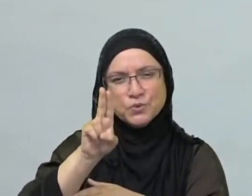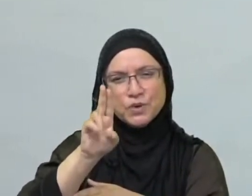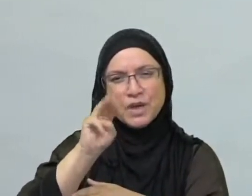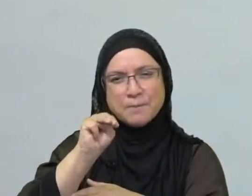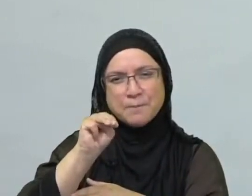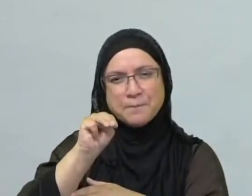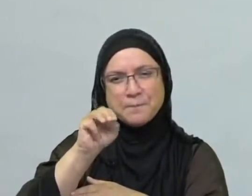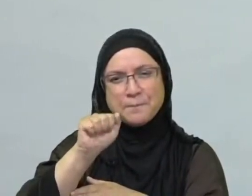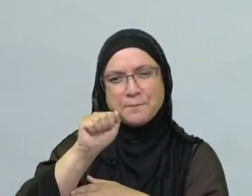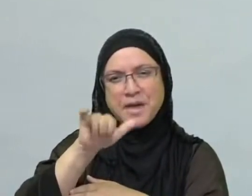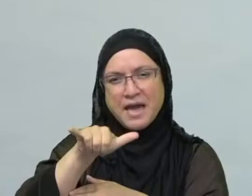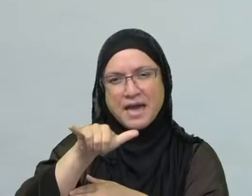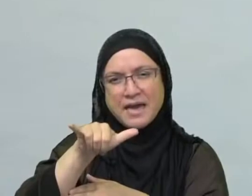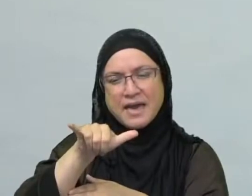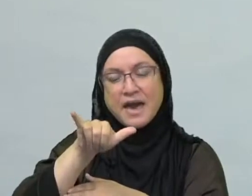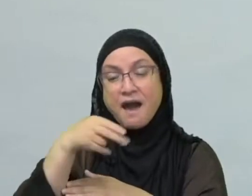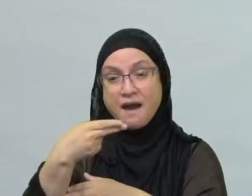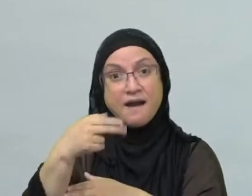Abu Jahl.